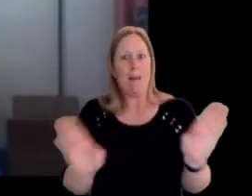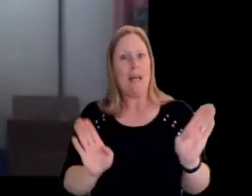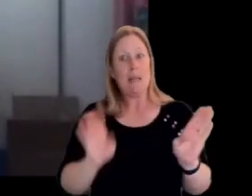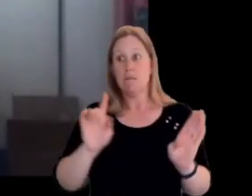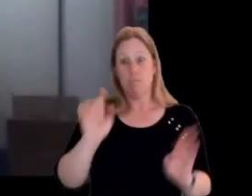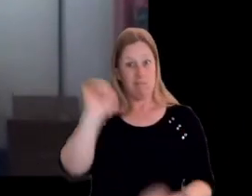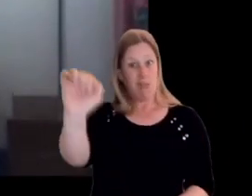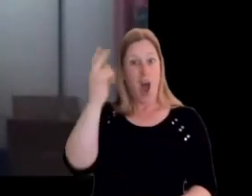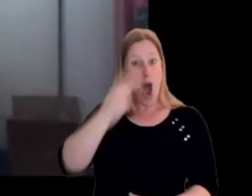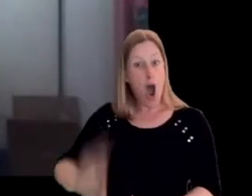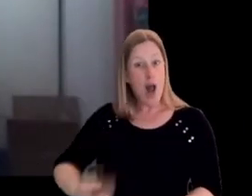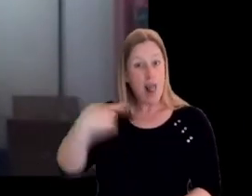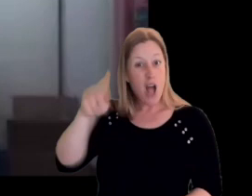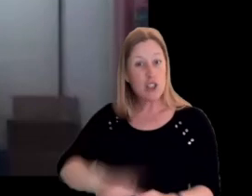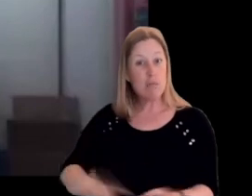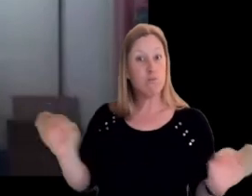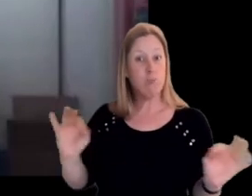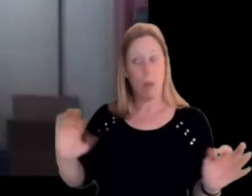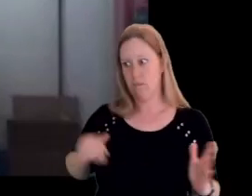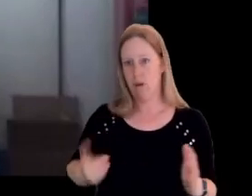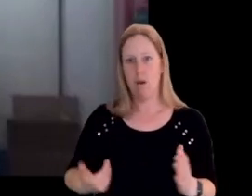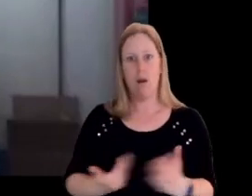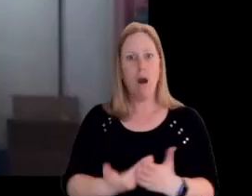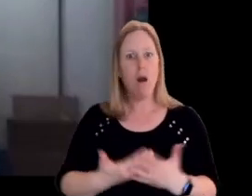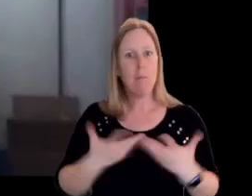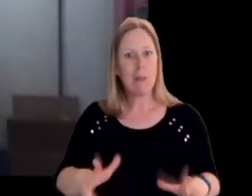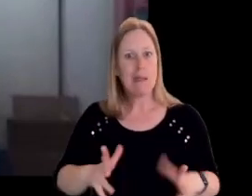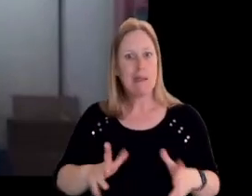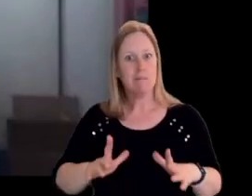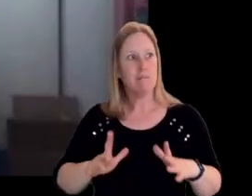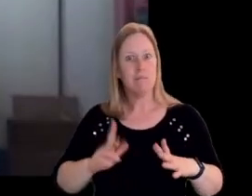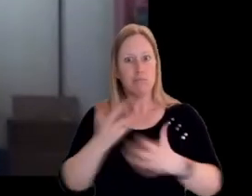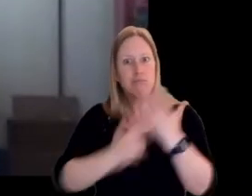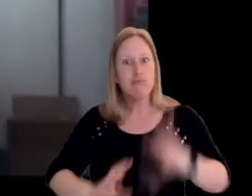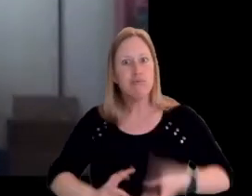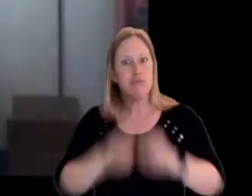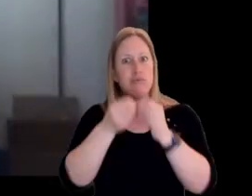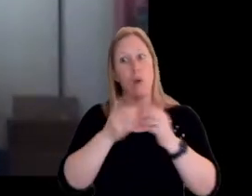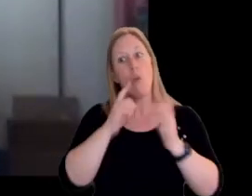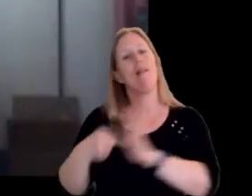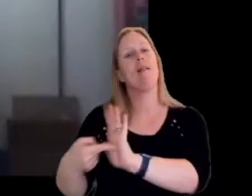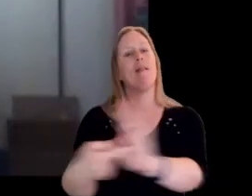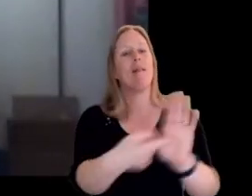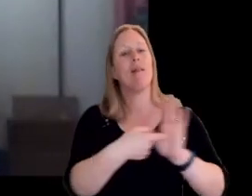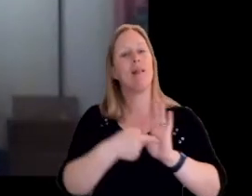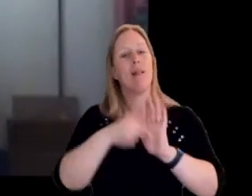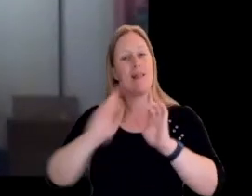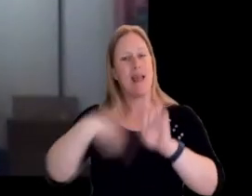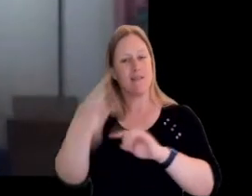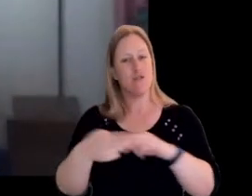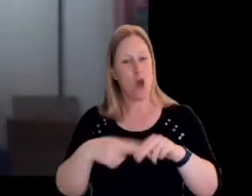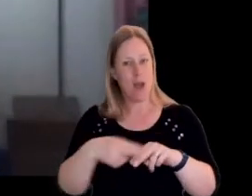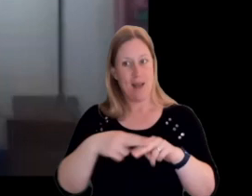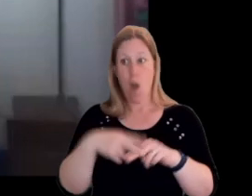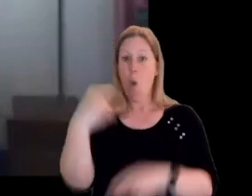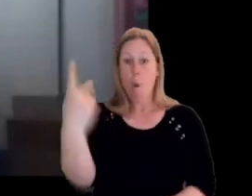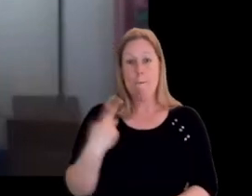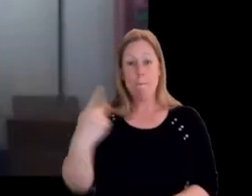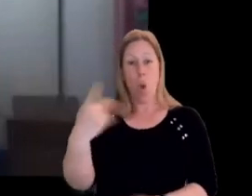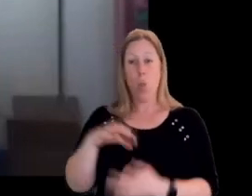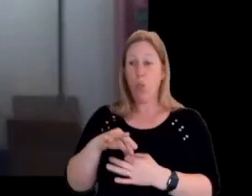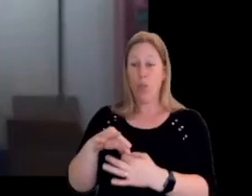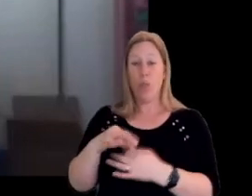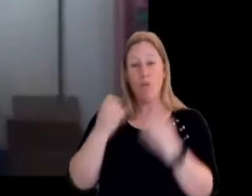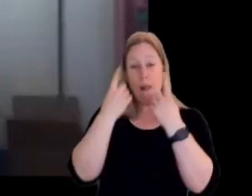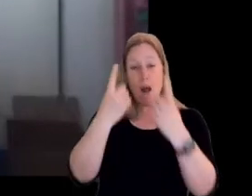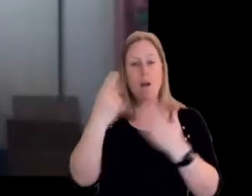artist a year ago. We are sharing her journey into her first exhibition at the Artist Talks next Friday, and how we have both found art as a way of coping